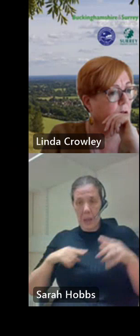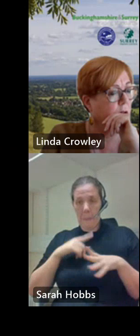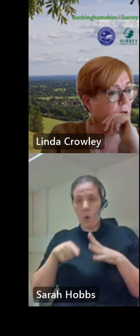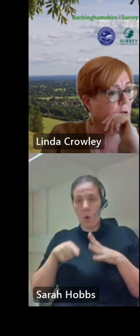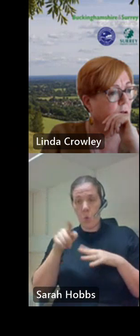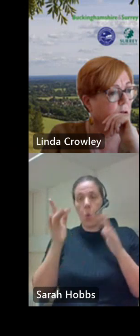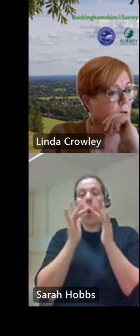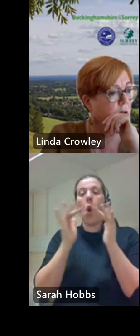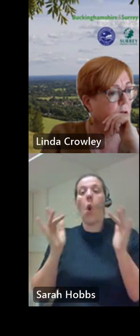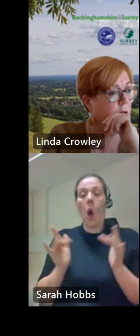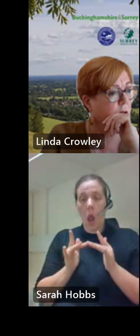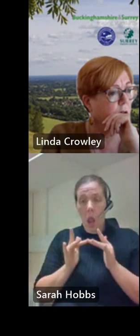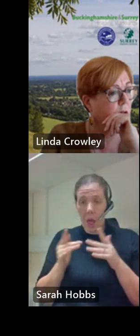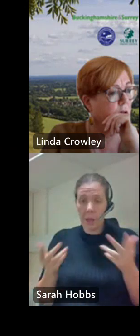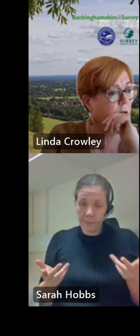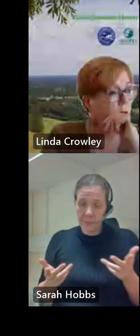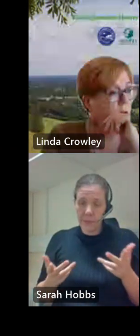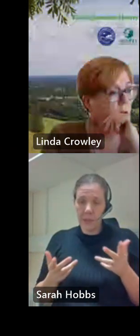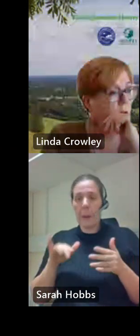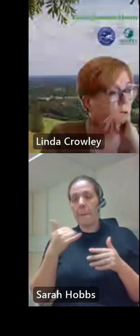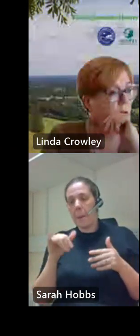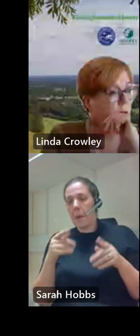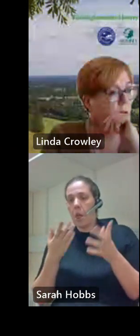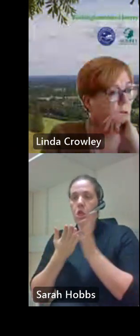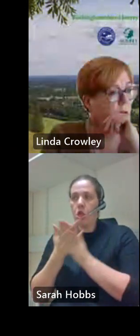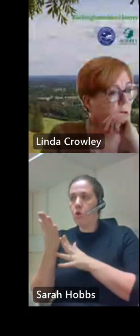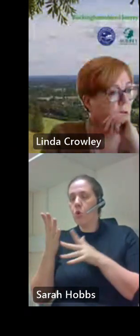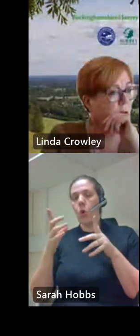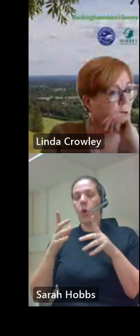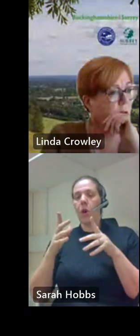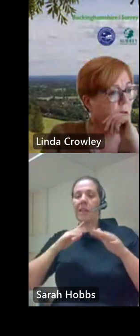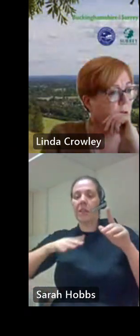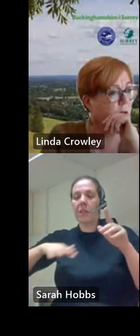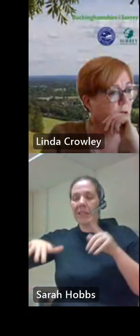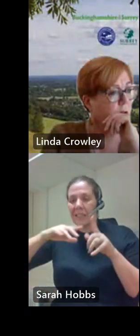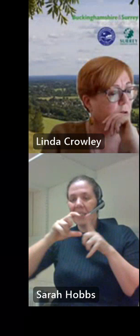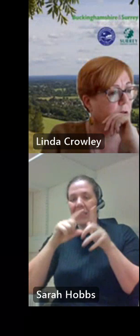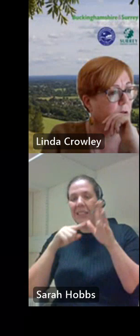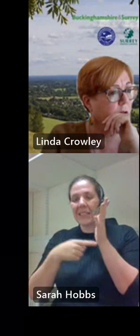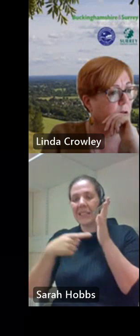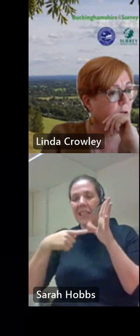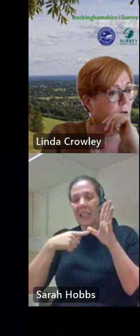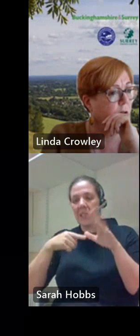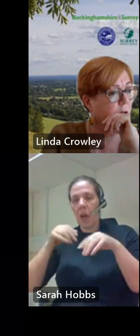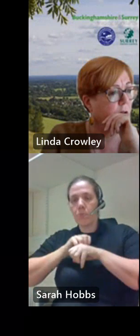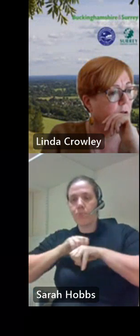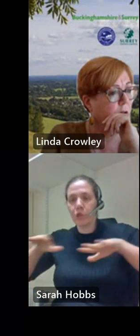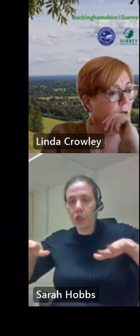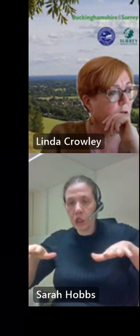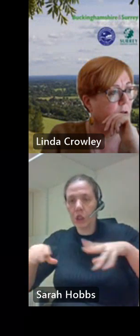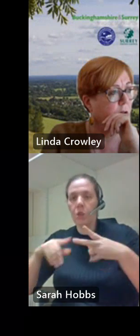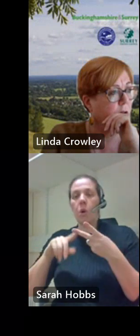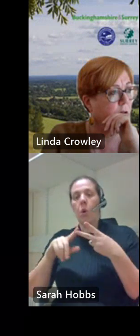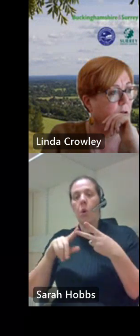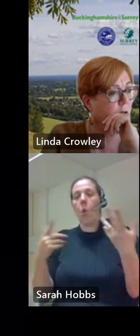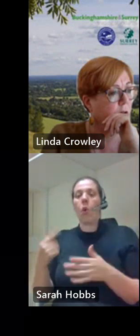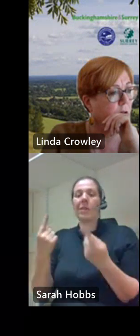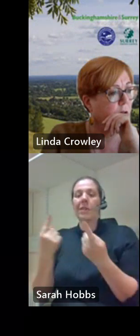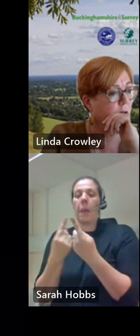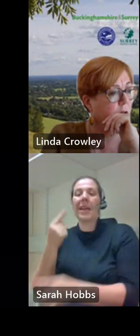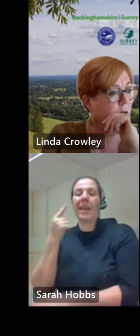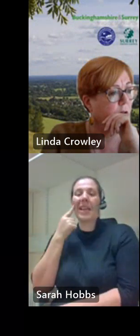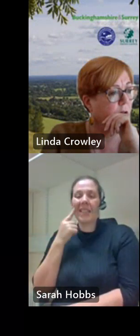internet, either through data breaches or what's on your social media platform, or that's very easy to guess.